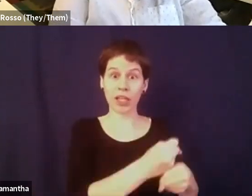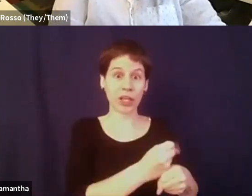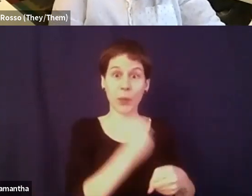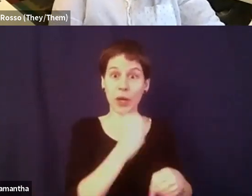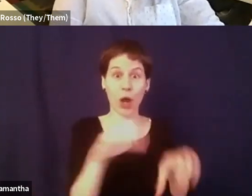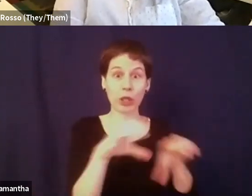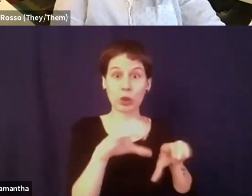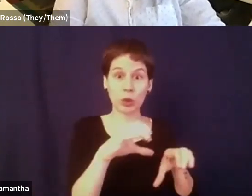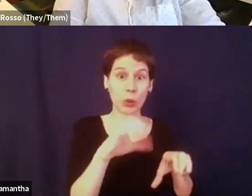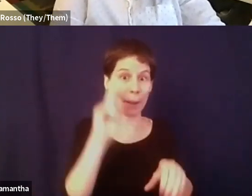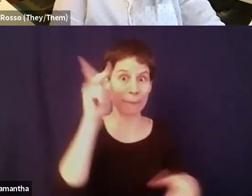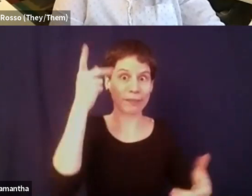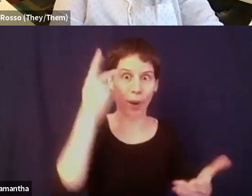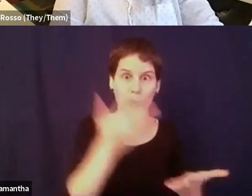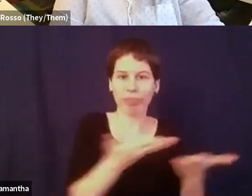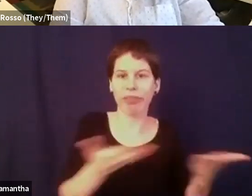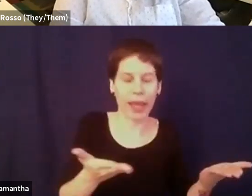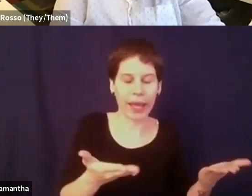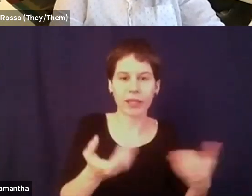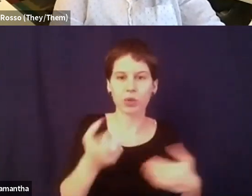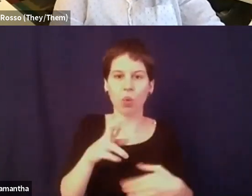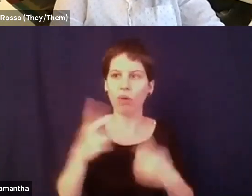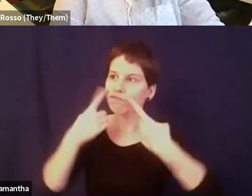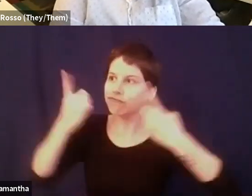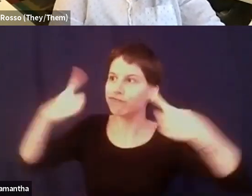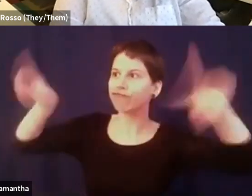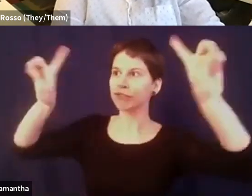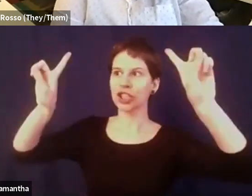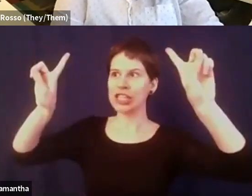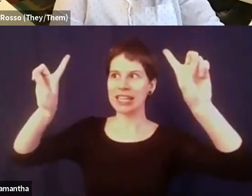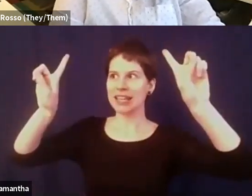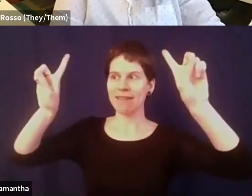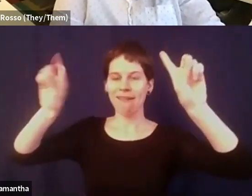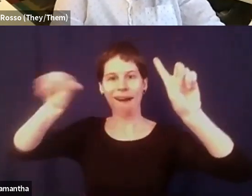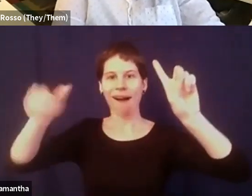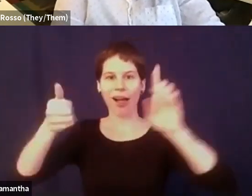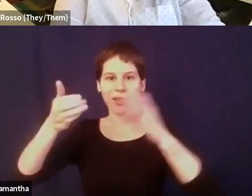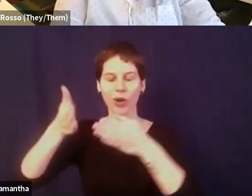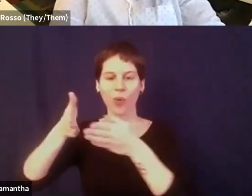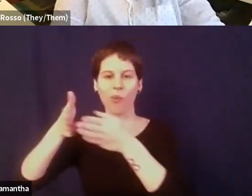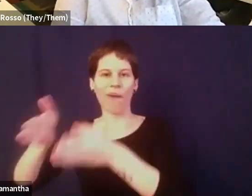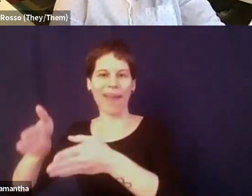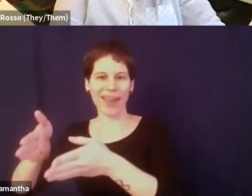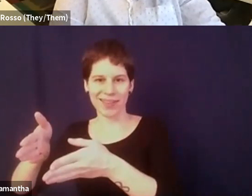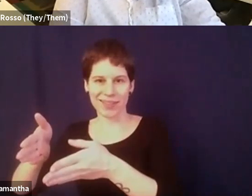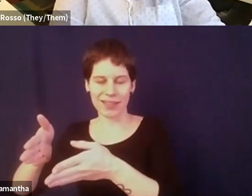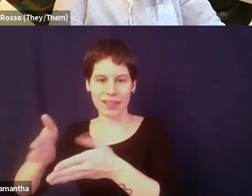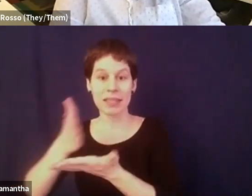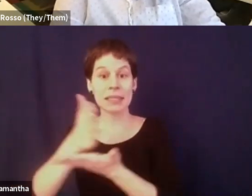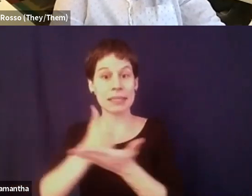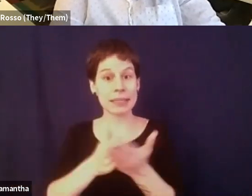if trans lives are at stake, or to achieve excellence in other ways. That some people need to be free